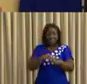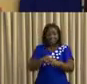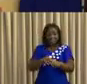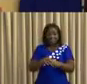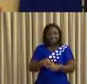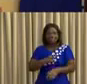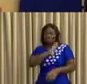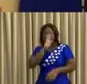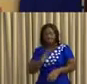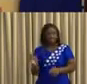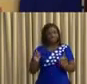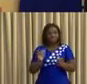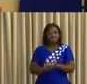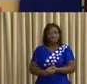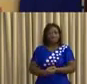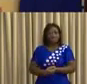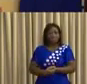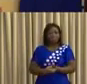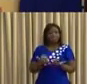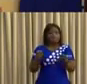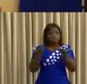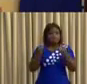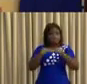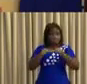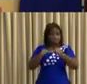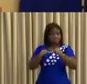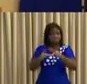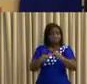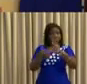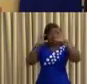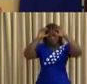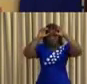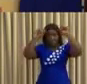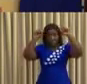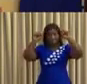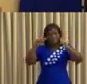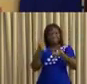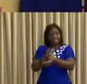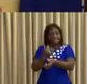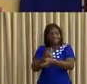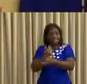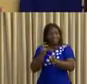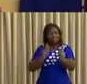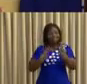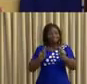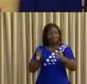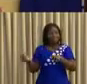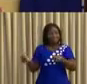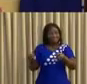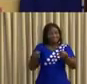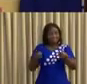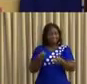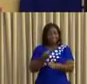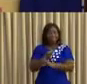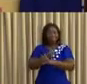of my being. I want to continue to be the president of a Ghanaian people who have given me their